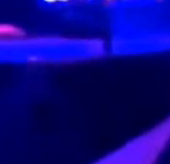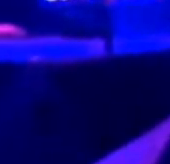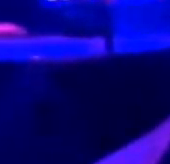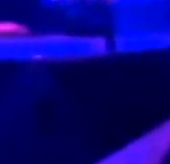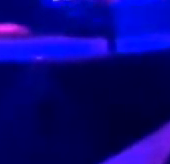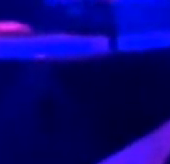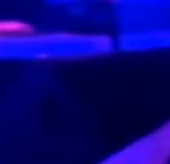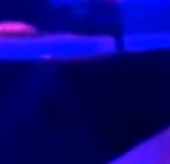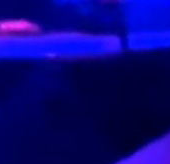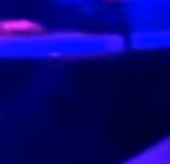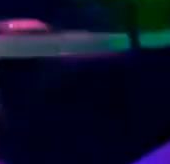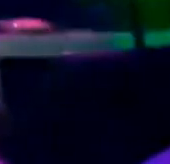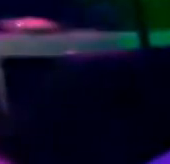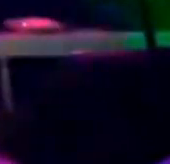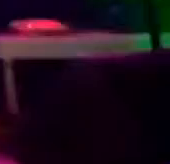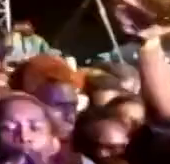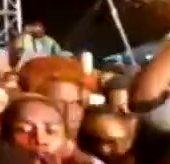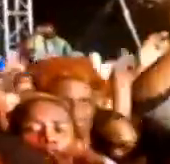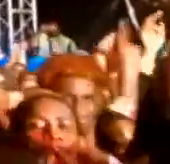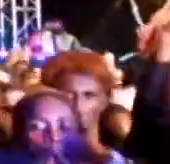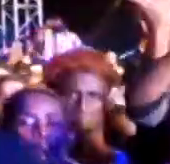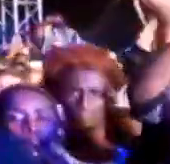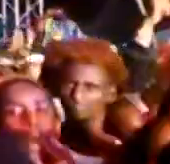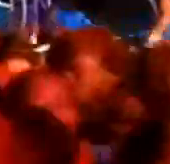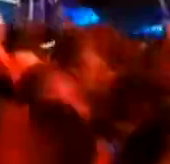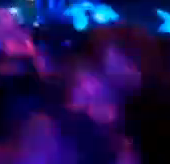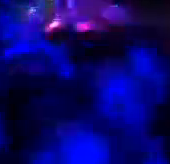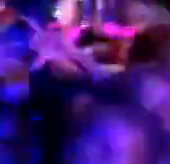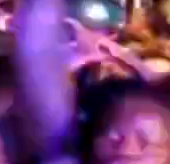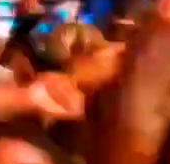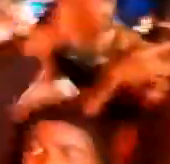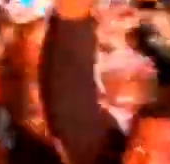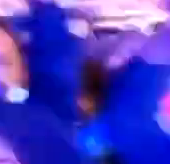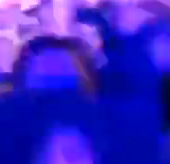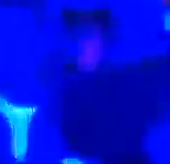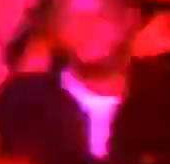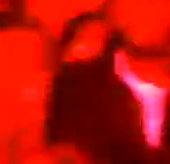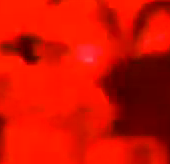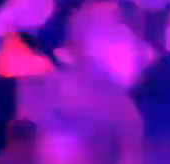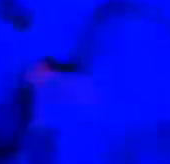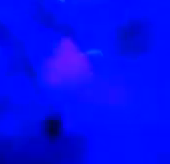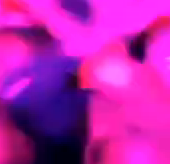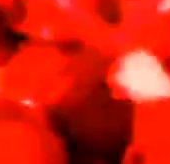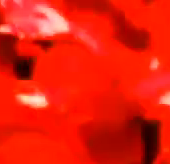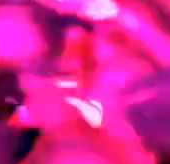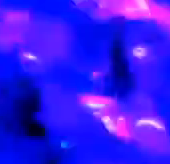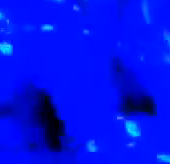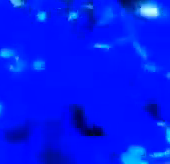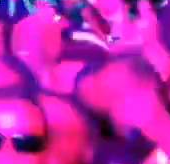the way from Kingston, Jamaica, along with our incredible homegrown artists.